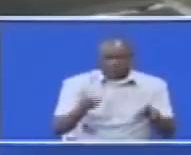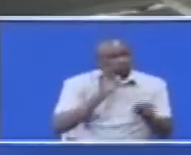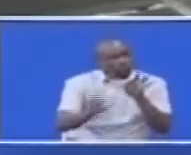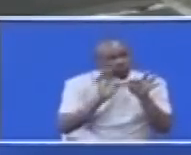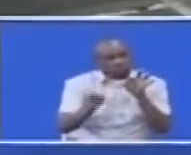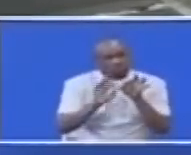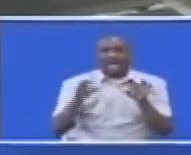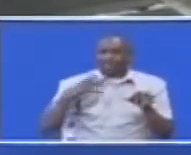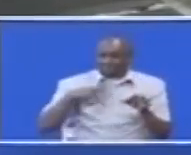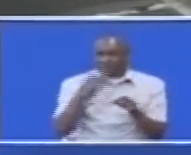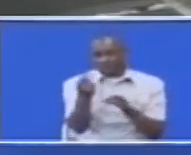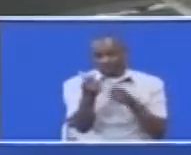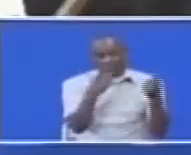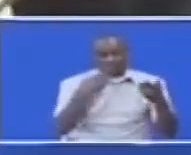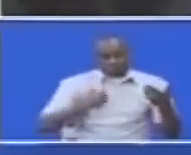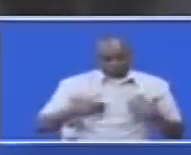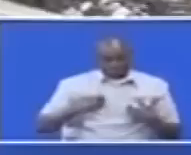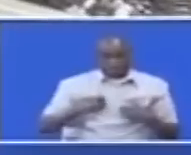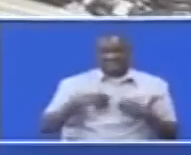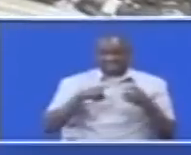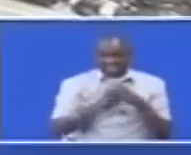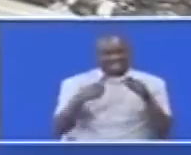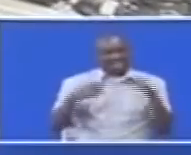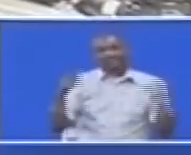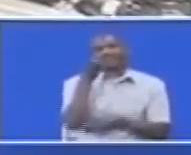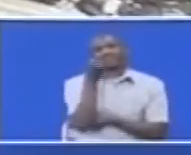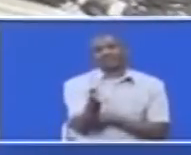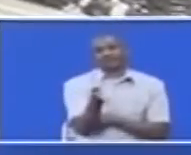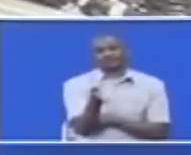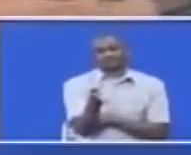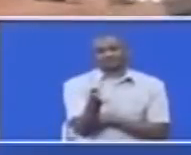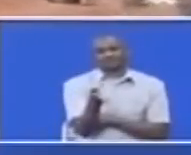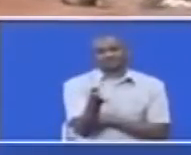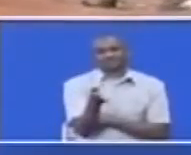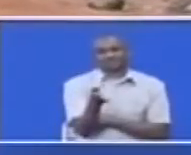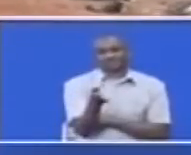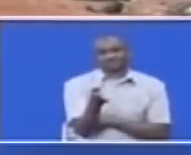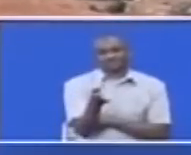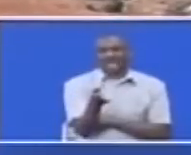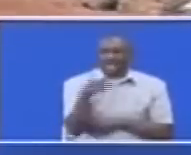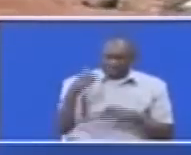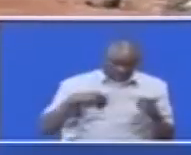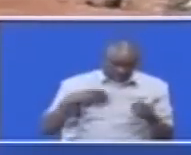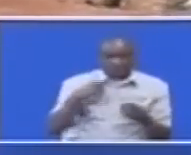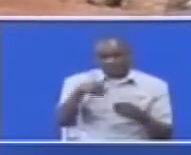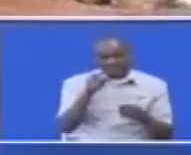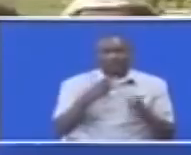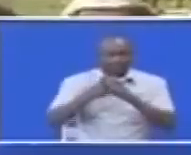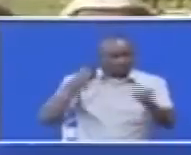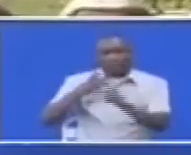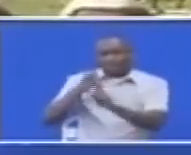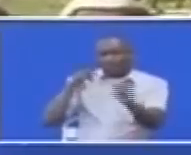people injured as embers of intercommunal hatred consumed residents of Mau-Narok region. Some of the injured nursing arrow